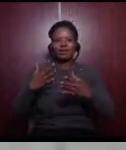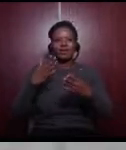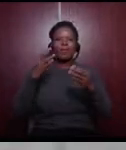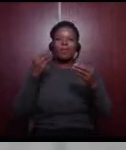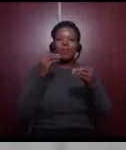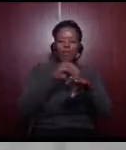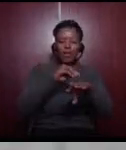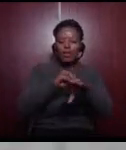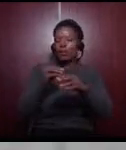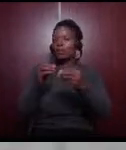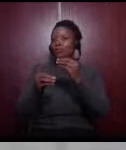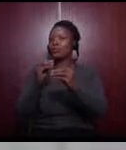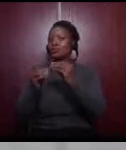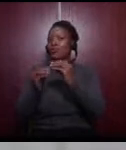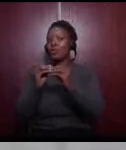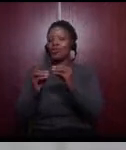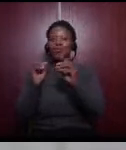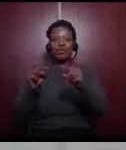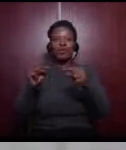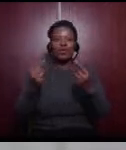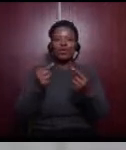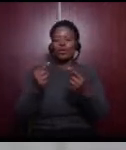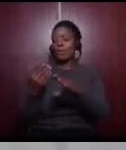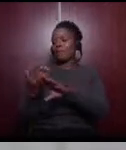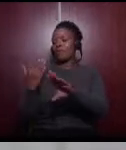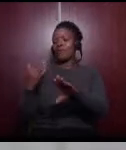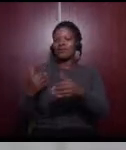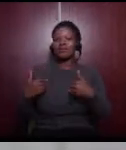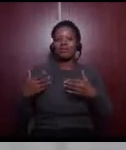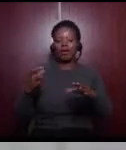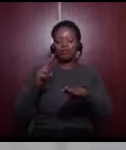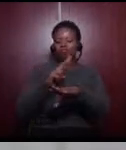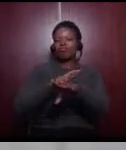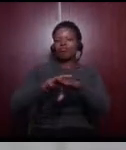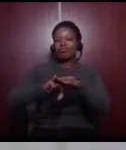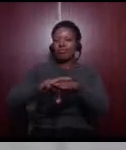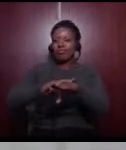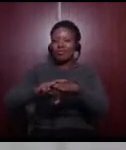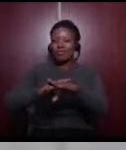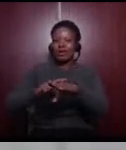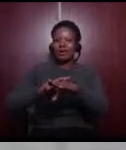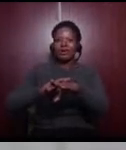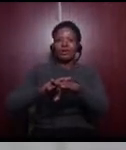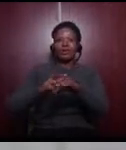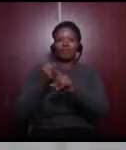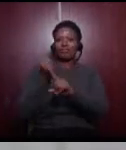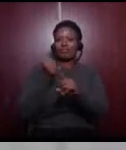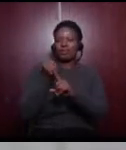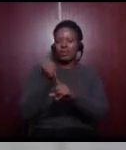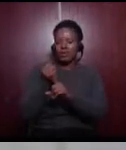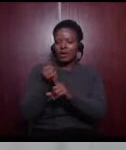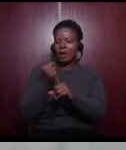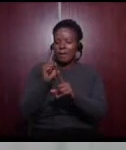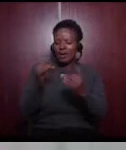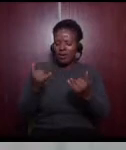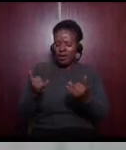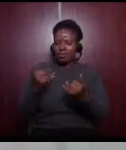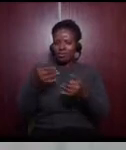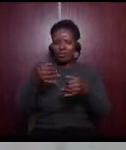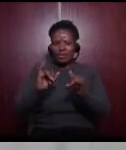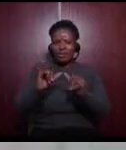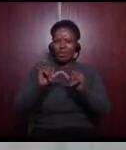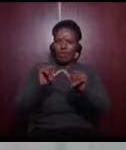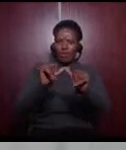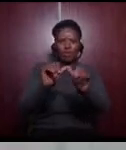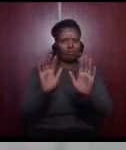ke azisebenze because even i-Auditor General nama-portfolio committees adlule nabo barezama complain